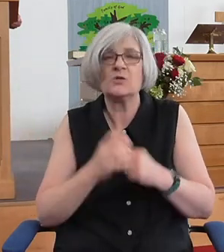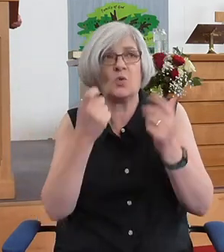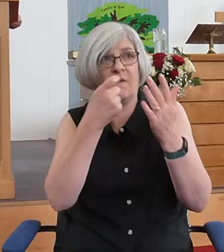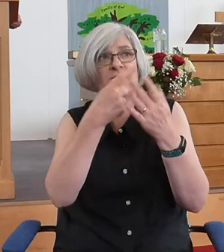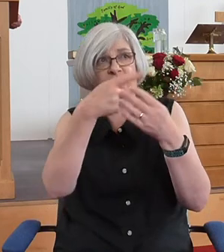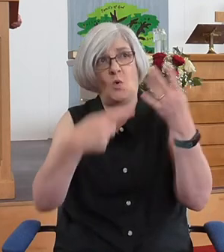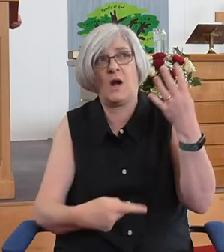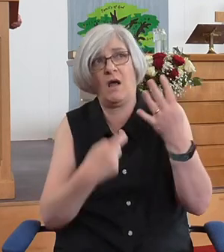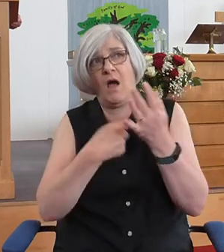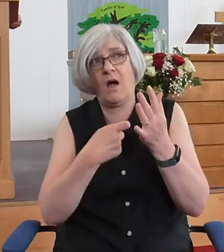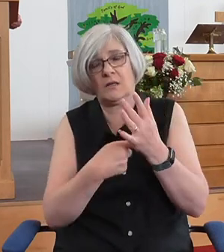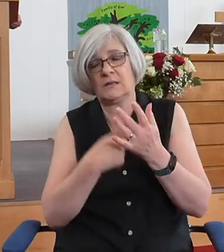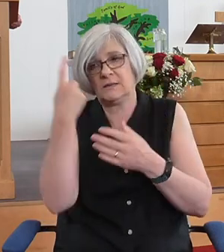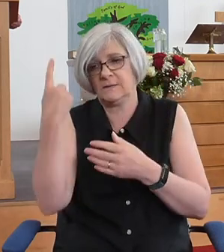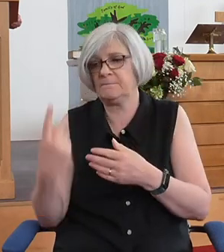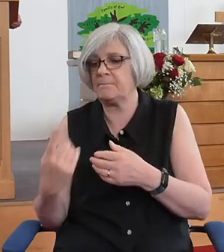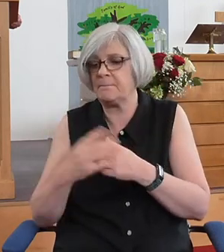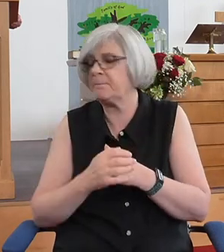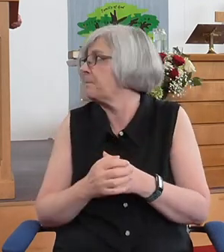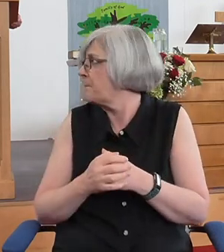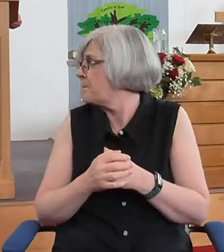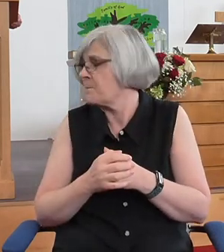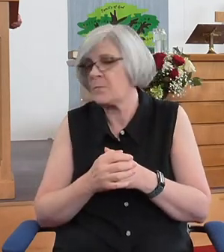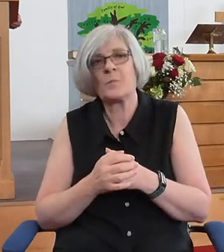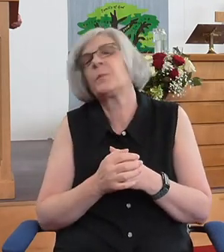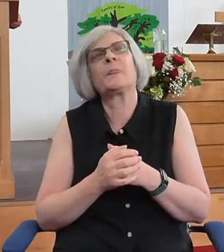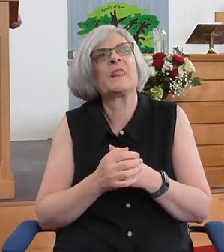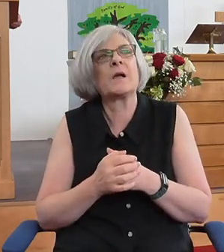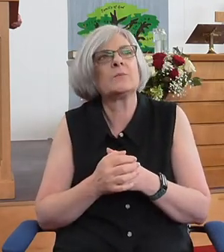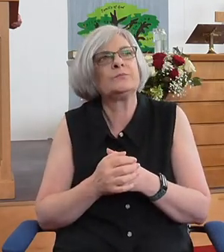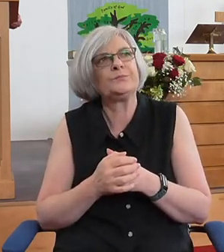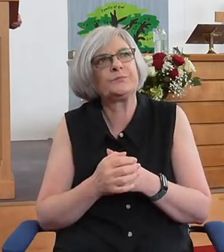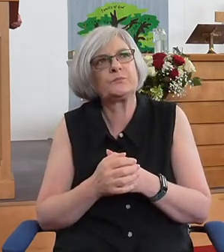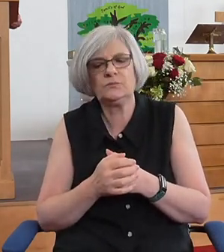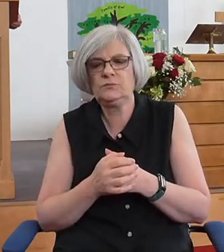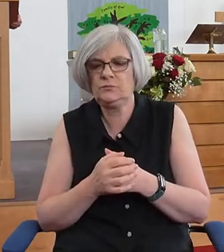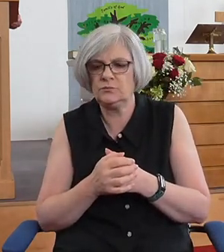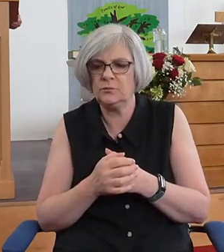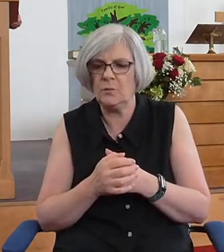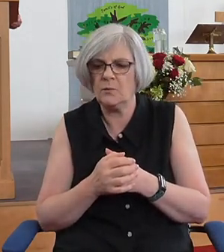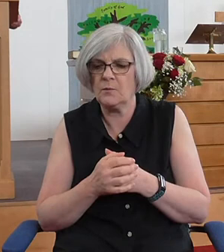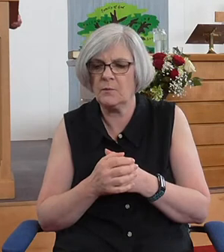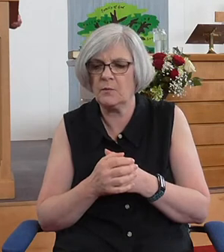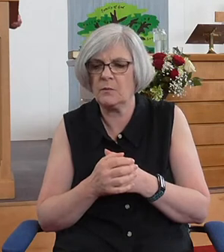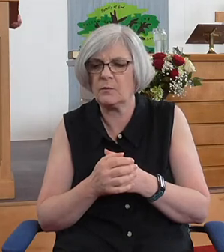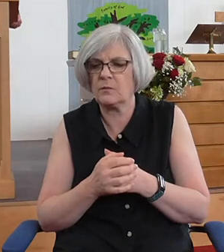Retribution, Redeemer, reminder or remembrance, response.